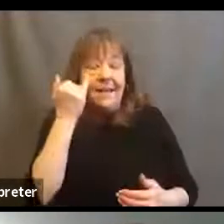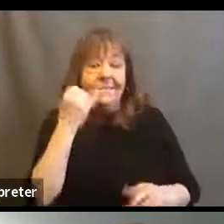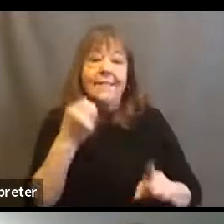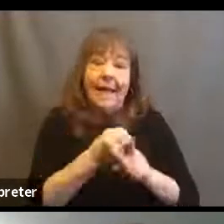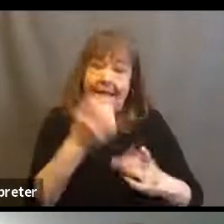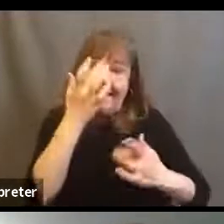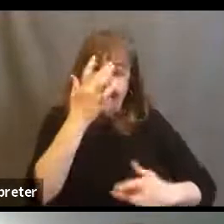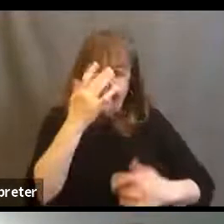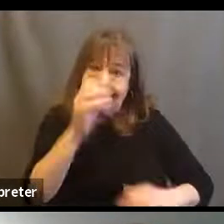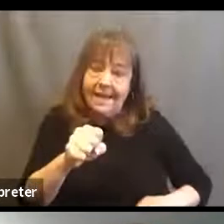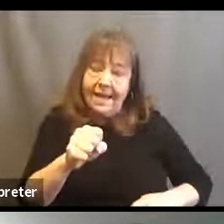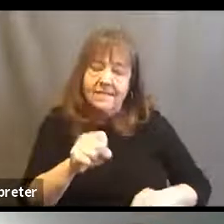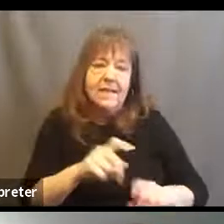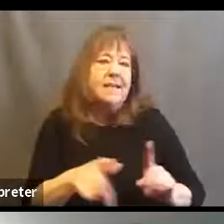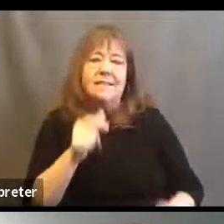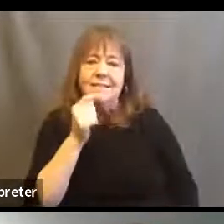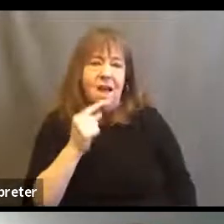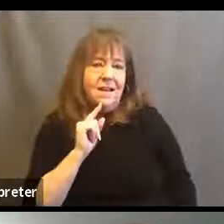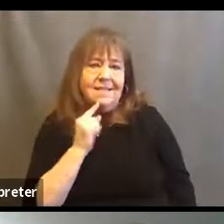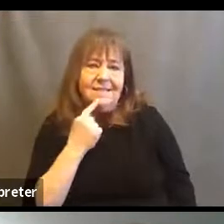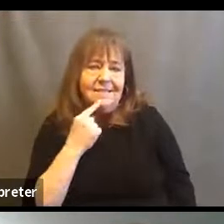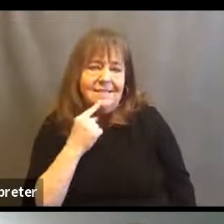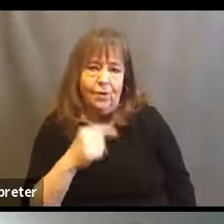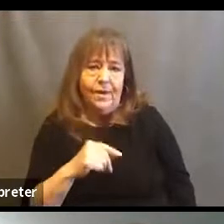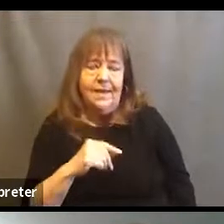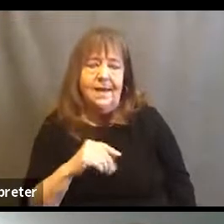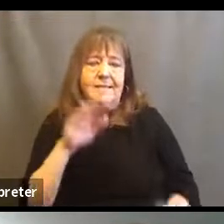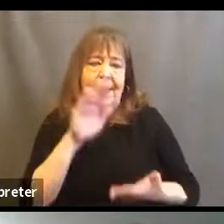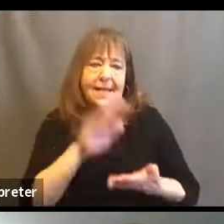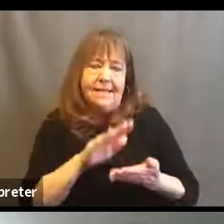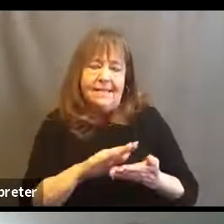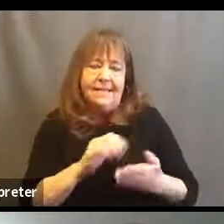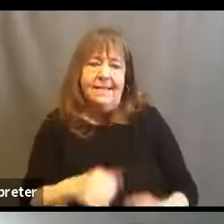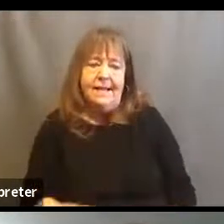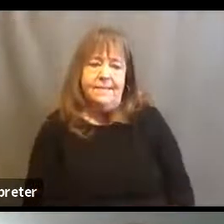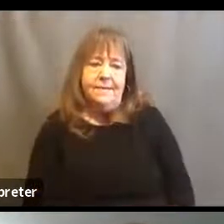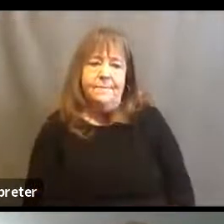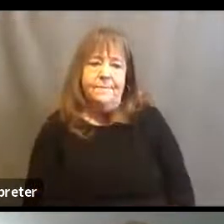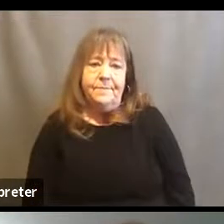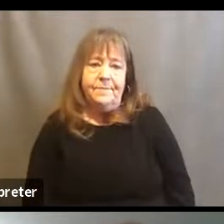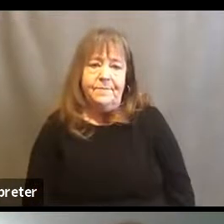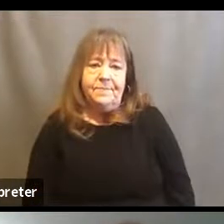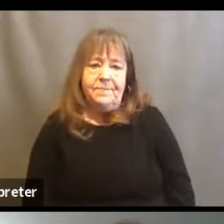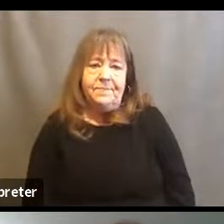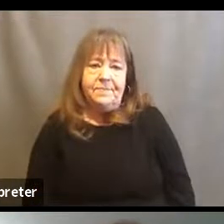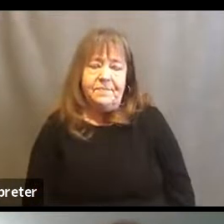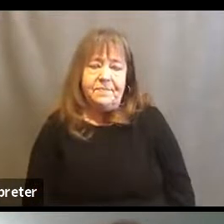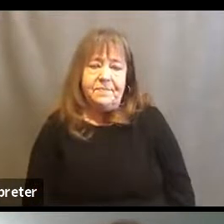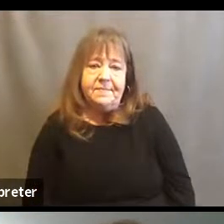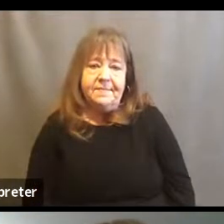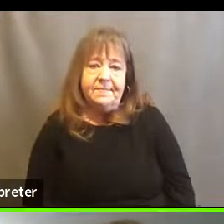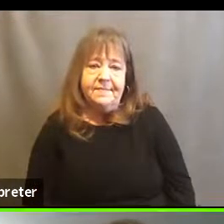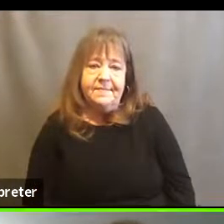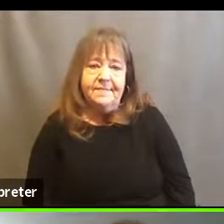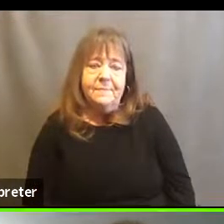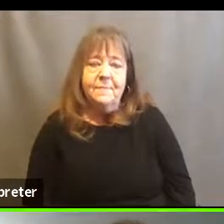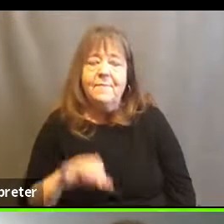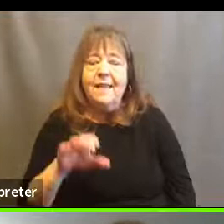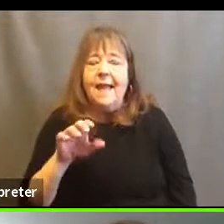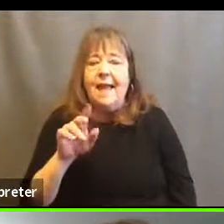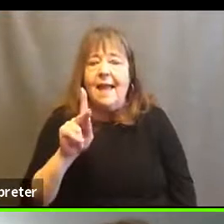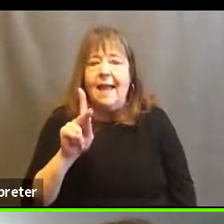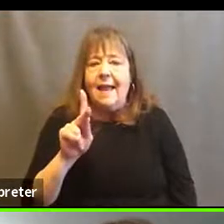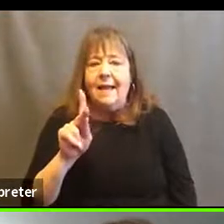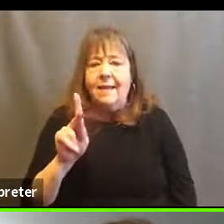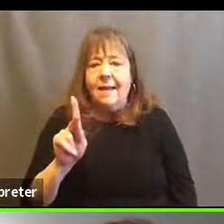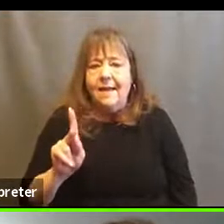So it's very clearly a strong protective effect in terms of critical or severe illness. And Okay, Kevin, thank you. I would like